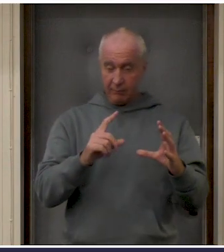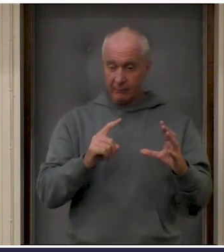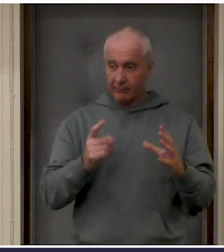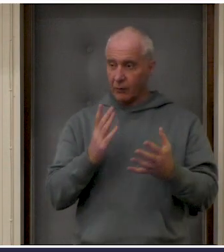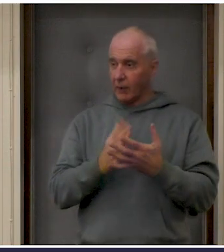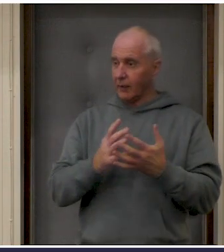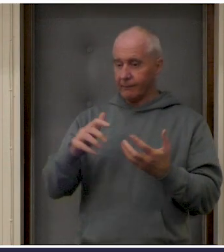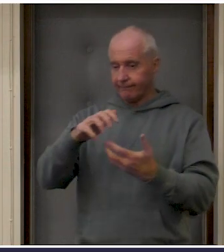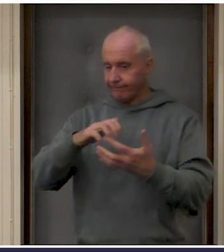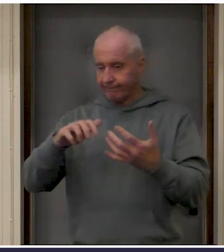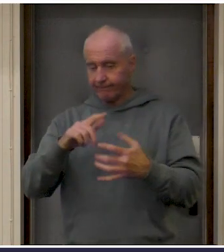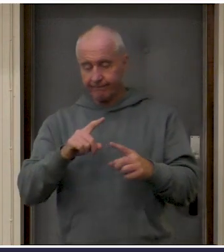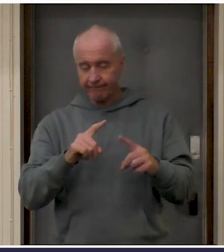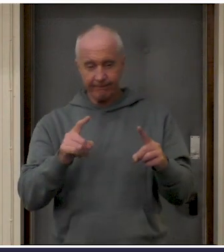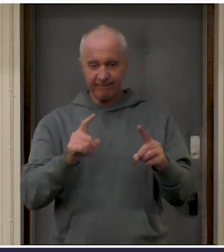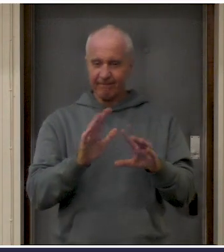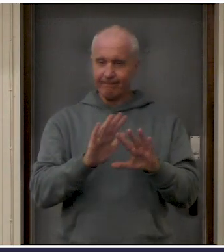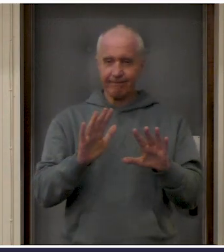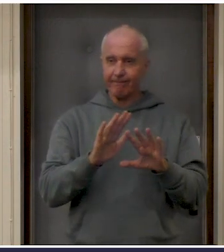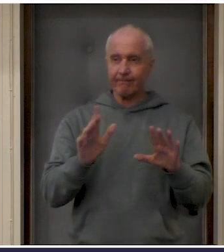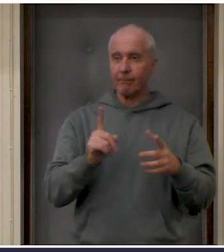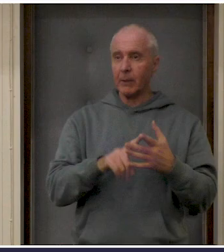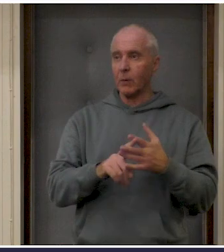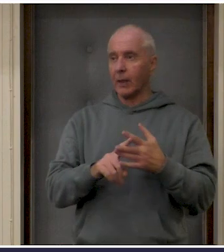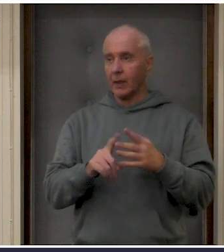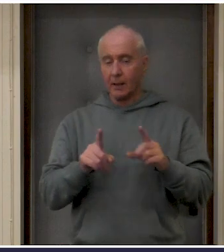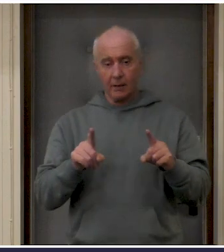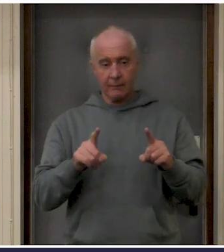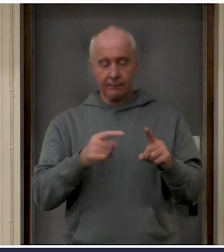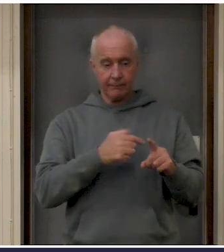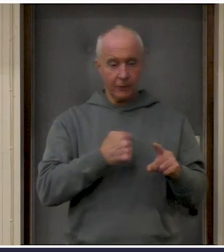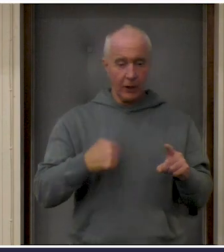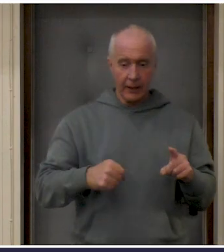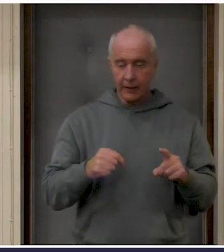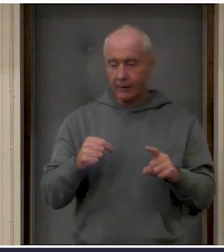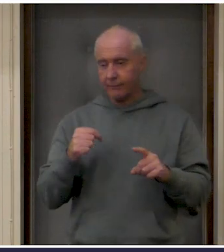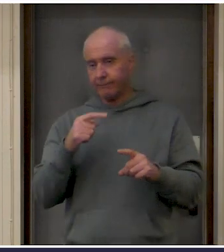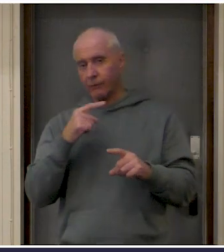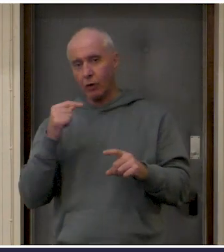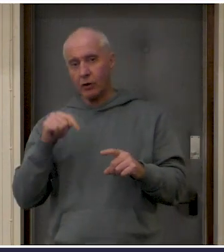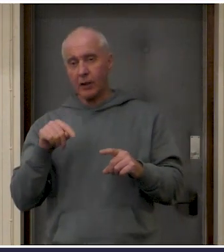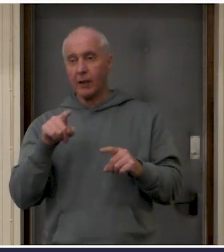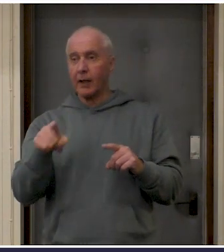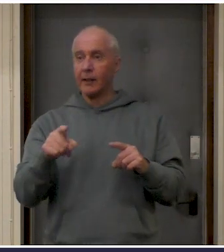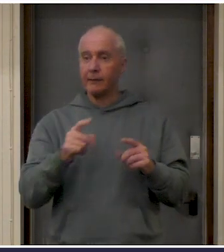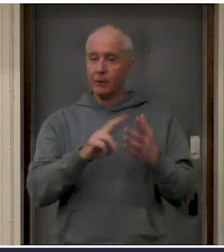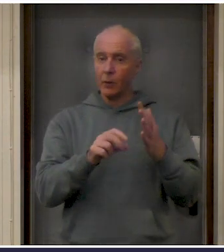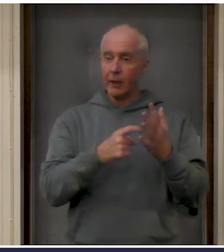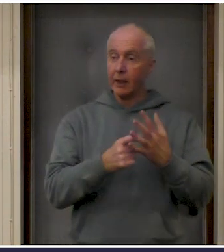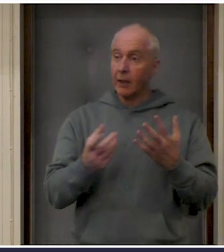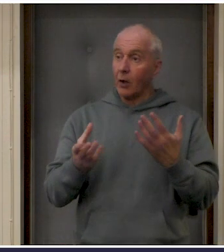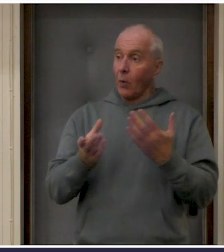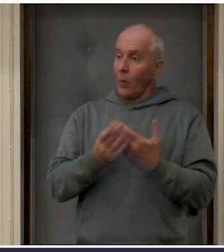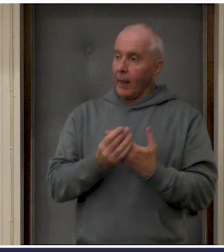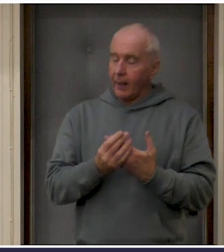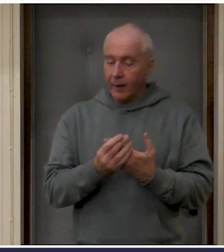a lot of mixing between the sort of spheres of China, Russia, who are doing a lot in the nuclear space, with the markets that we